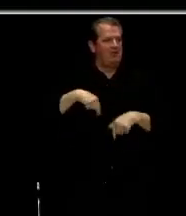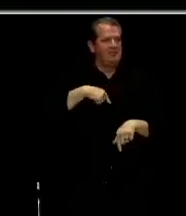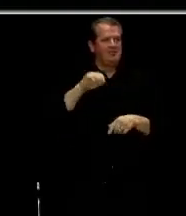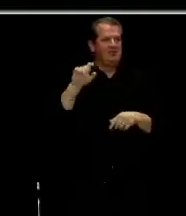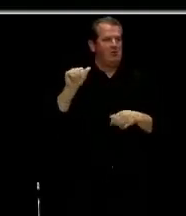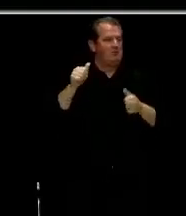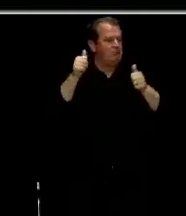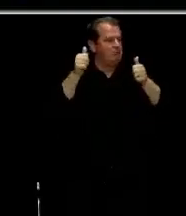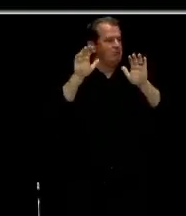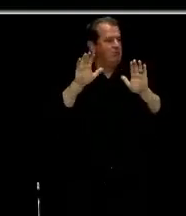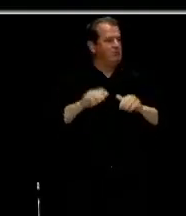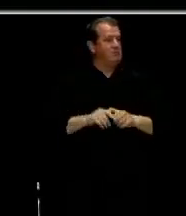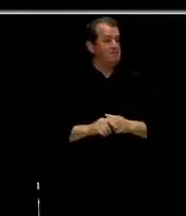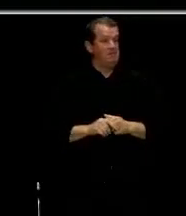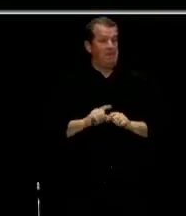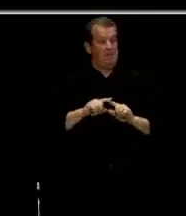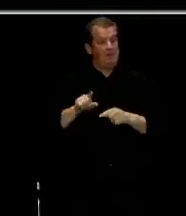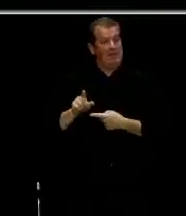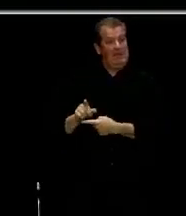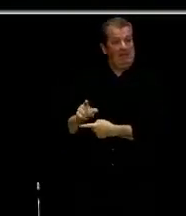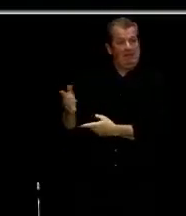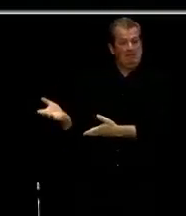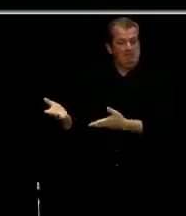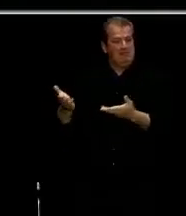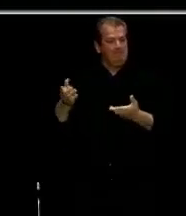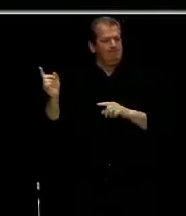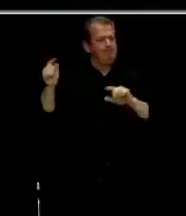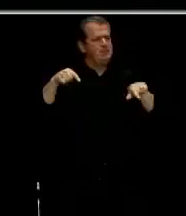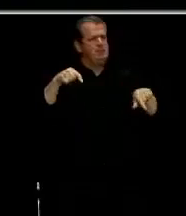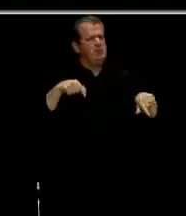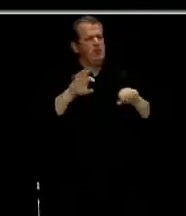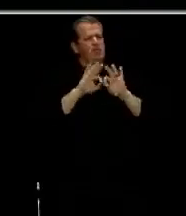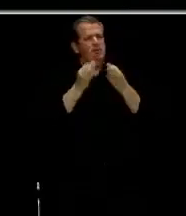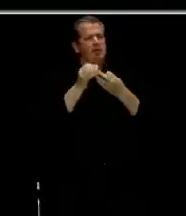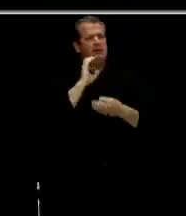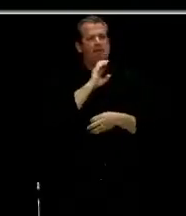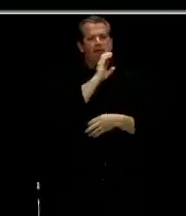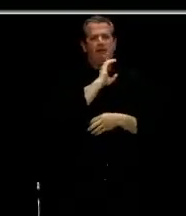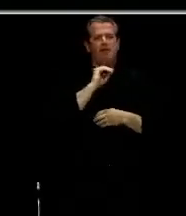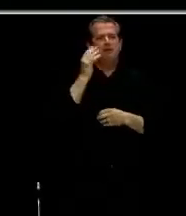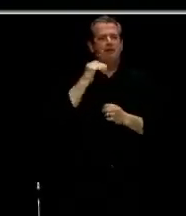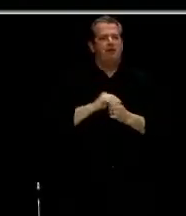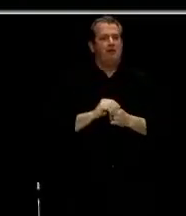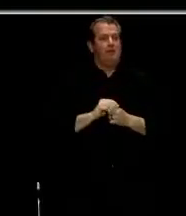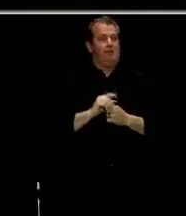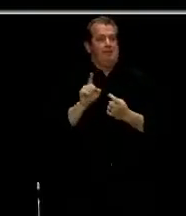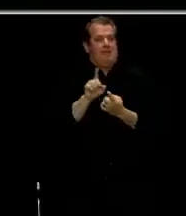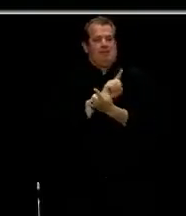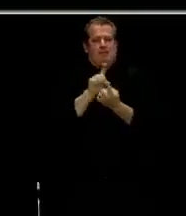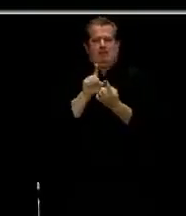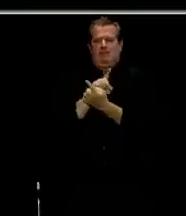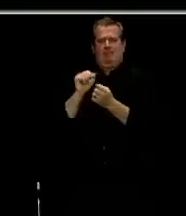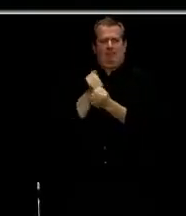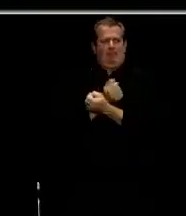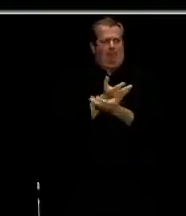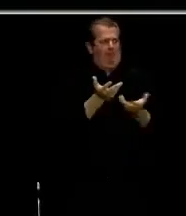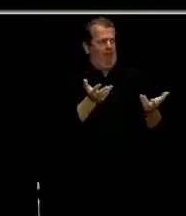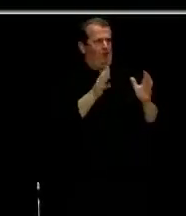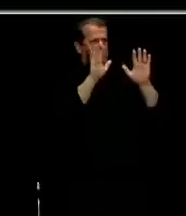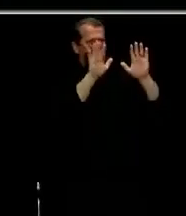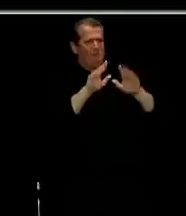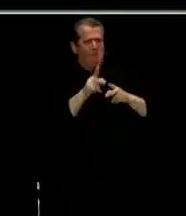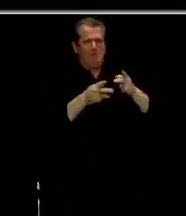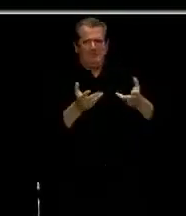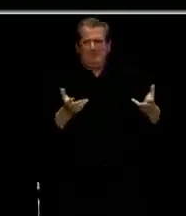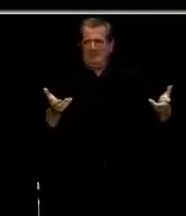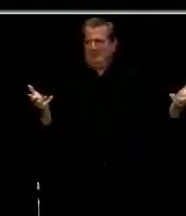But he suggested that I come to the Family Cafe and meet the wonderful people that come